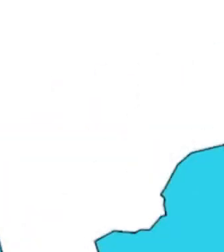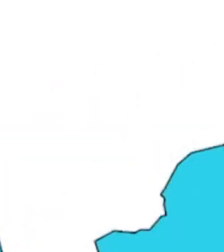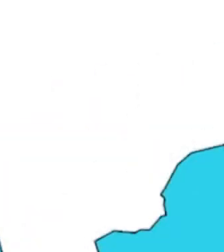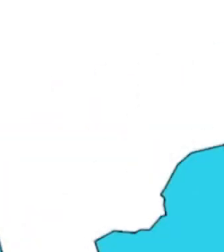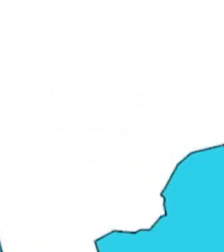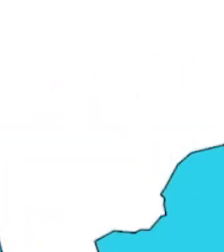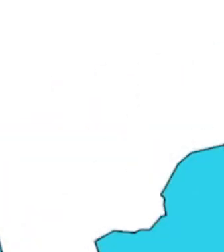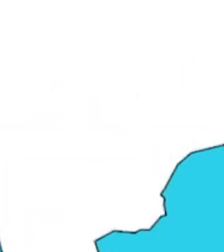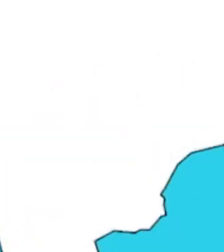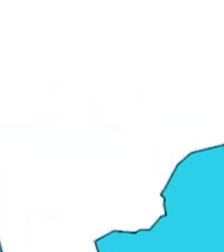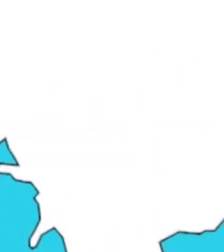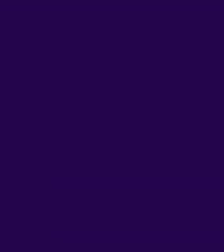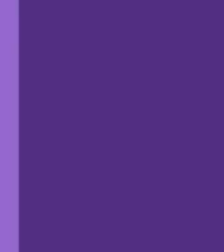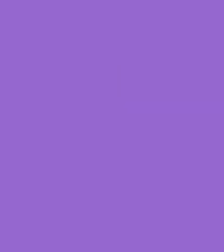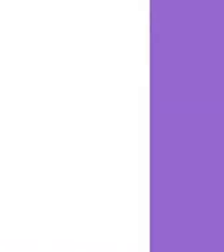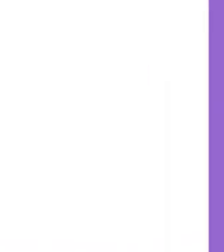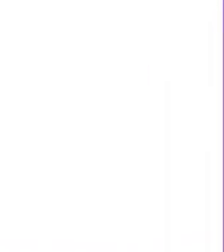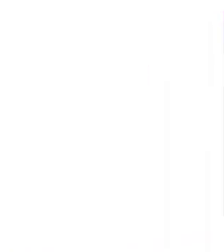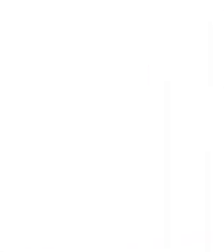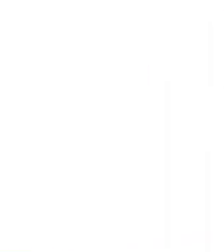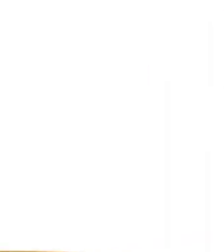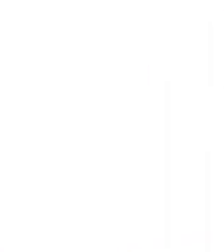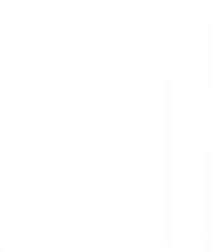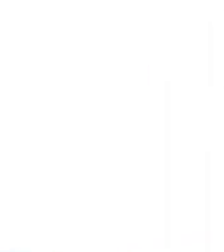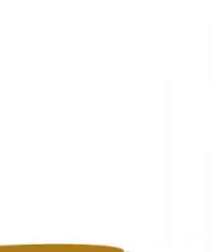funded state civic broadcast network,